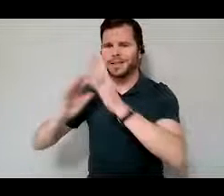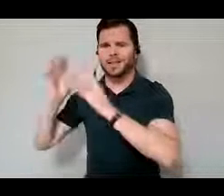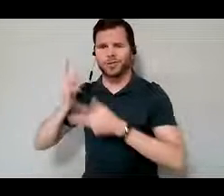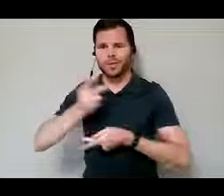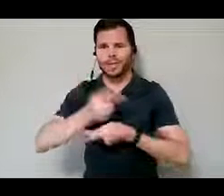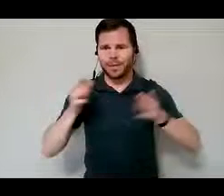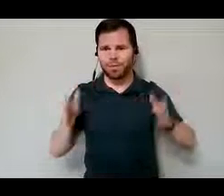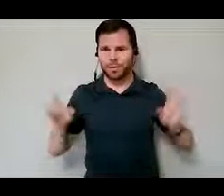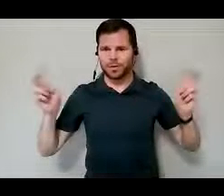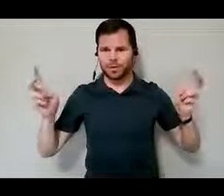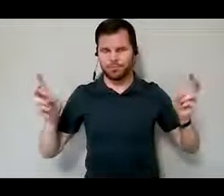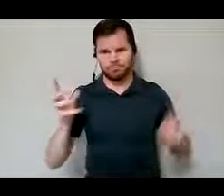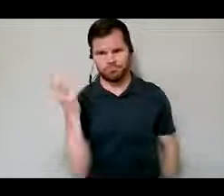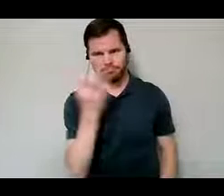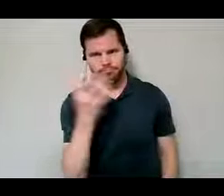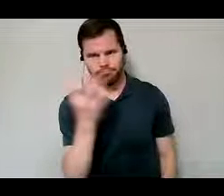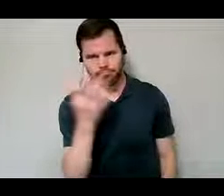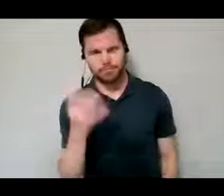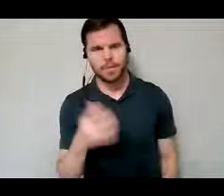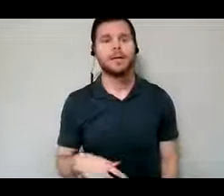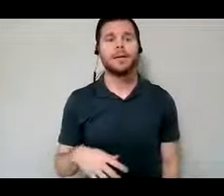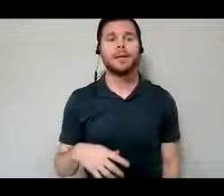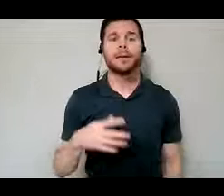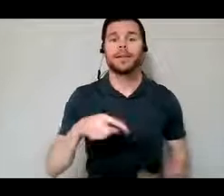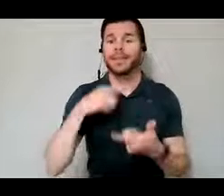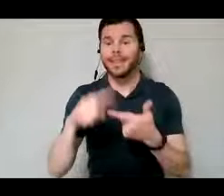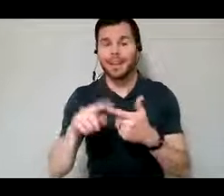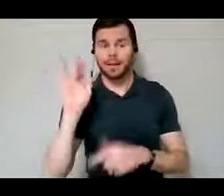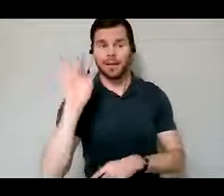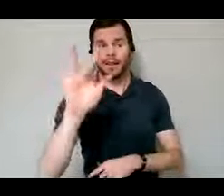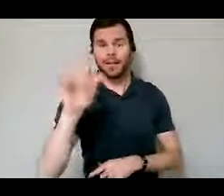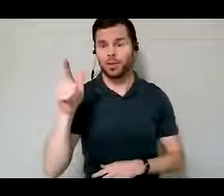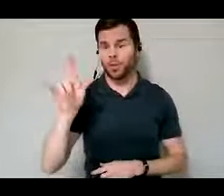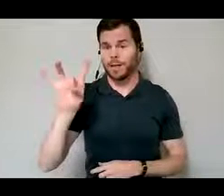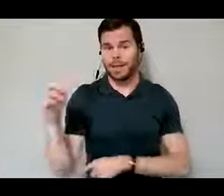then you click on the 28-day Read Aloud Archives.